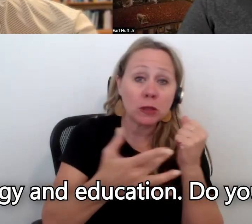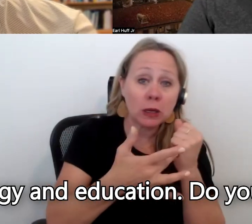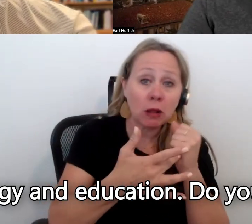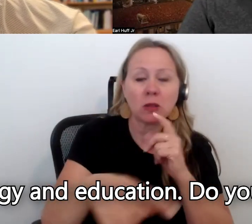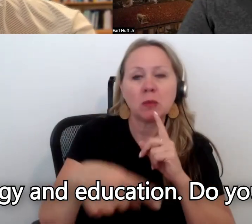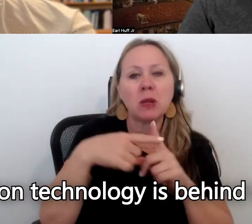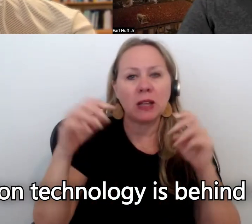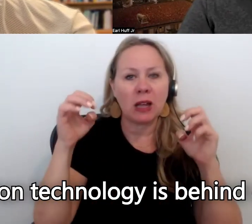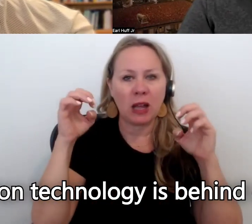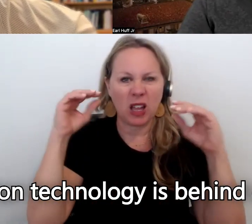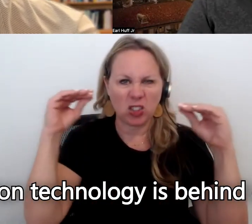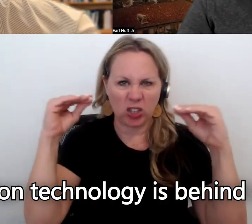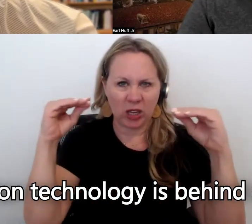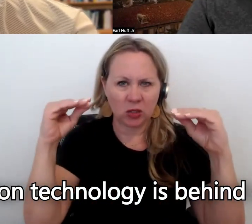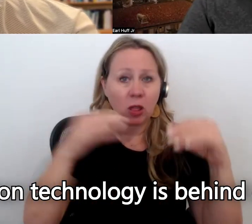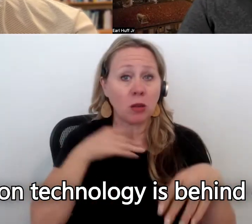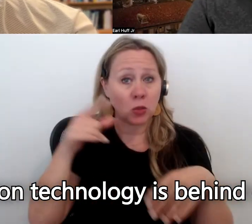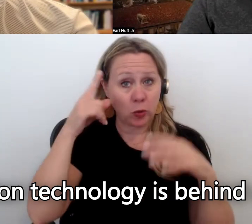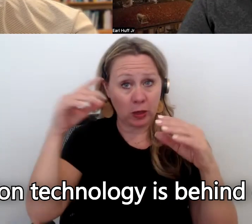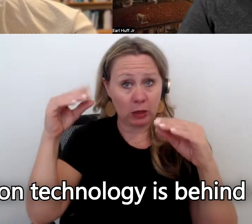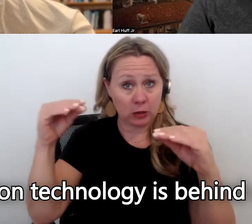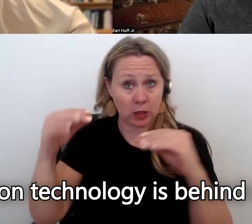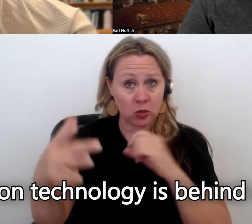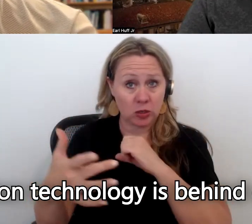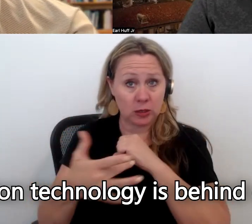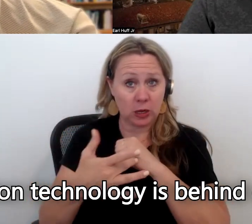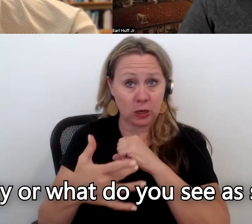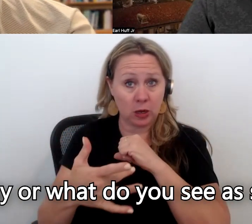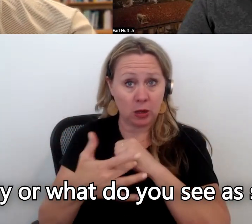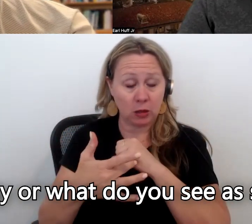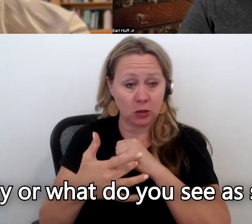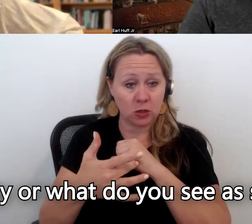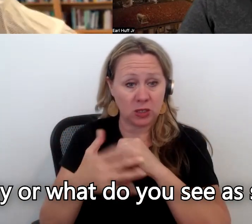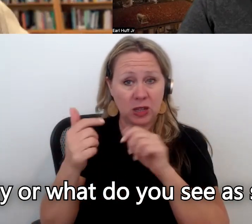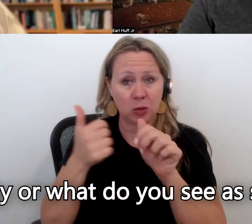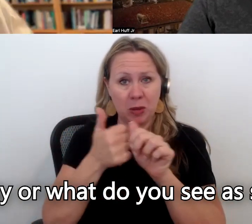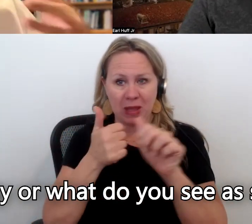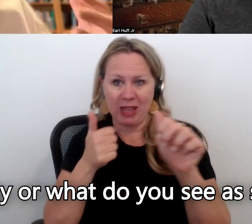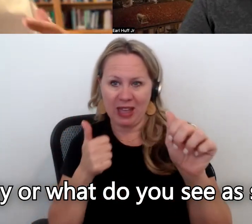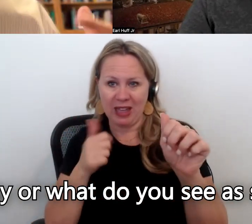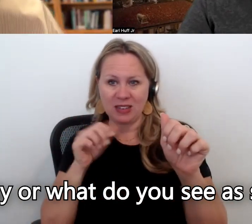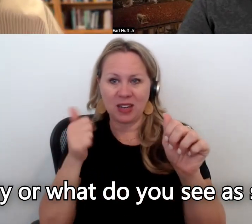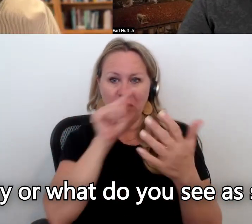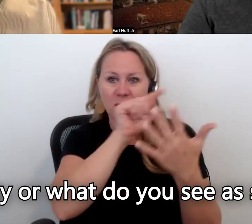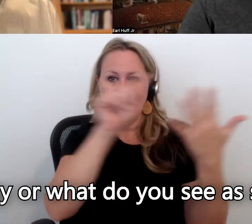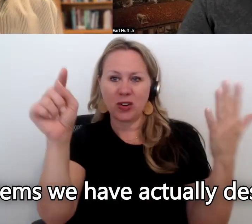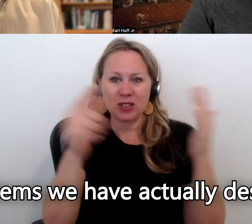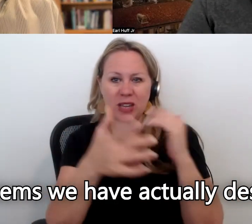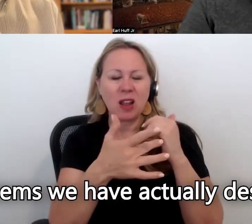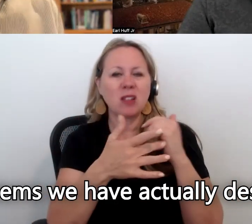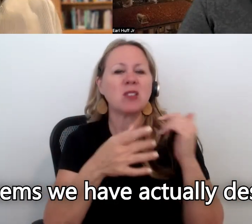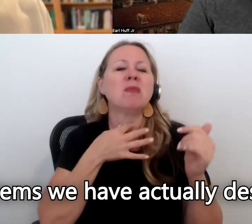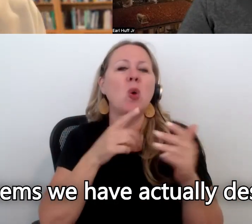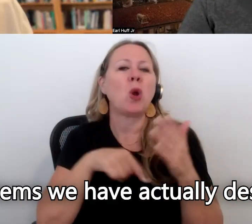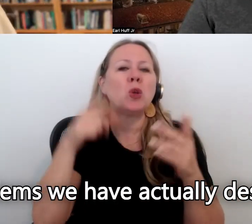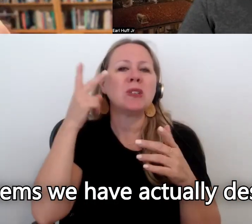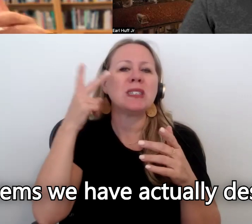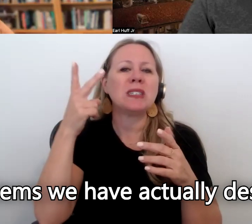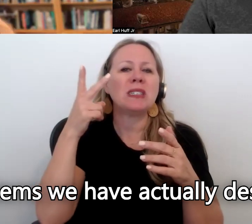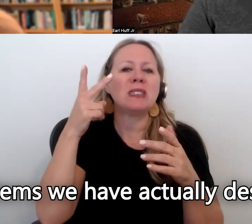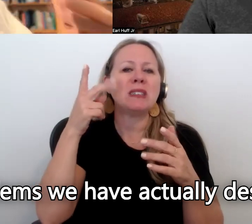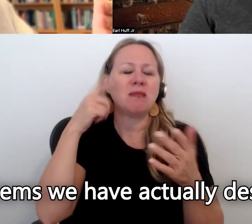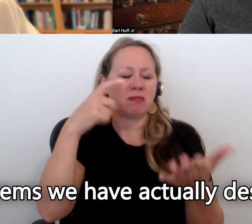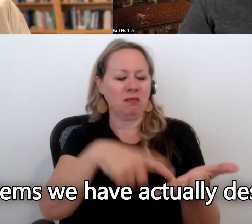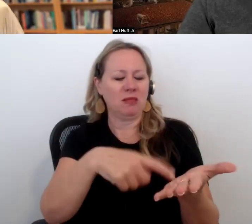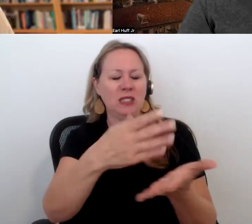education. Do you think education technology is behind other technology, or what do you see as some of the problems we have